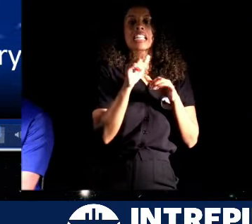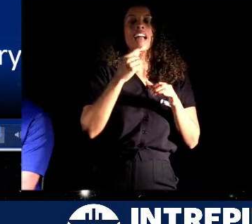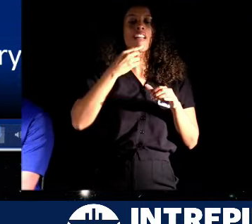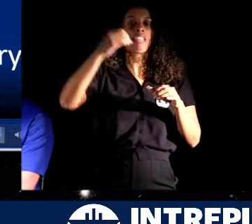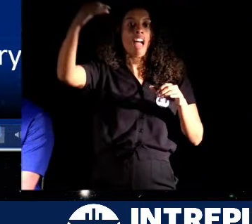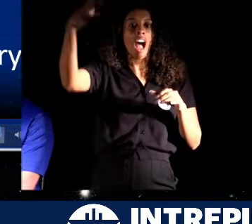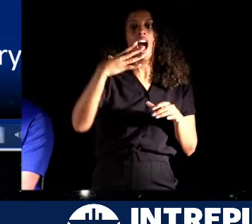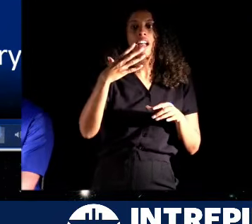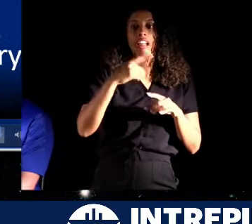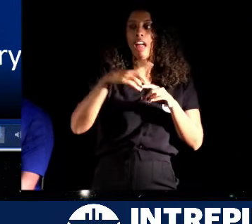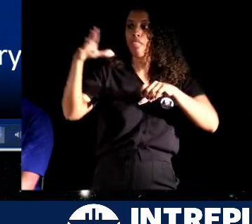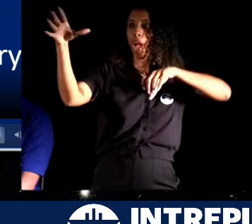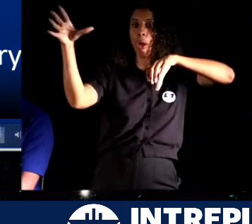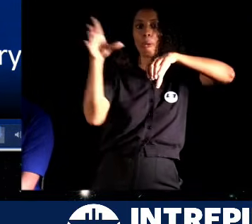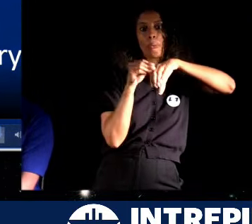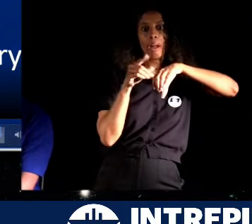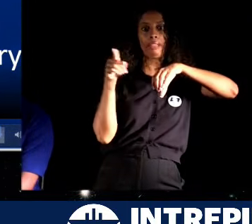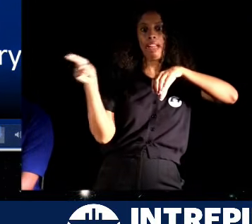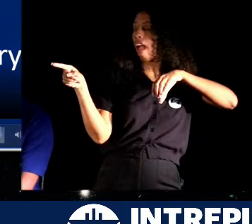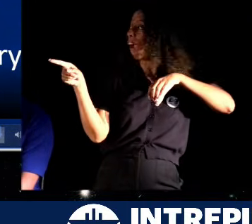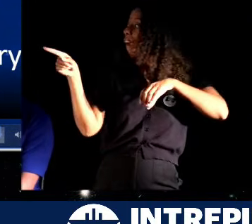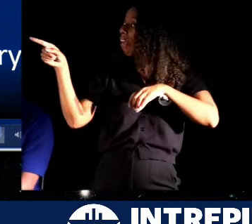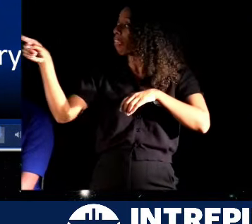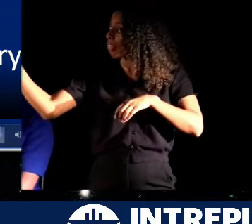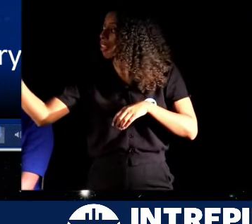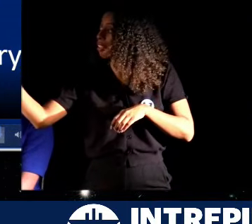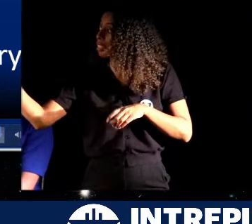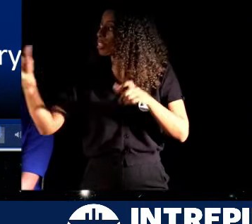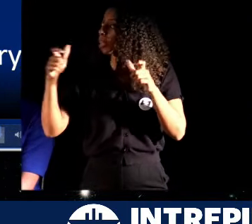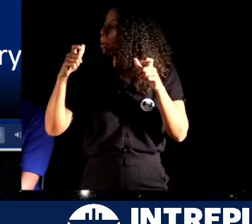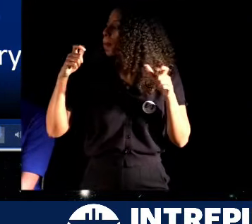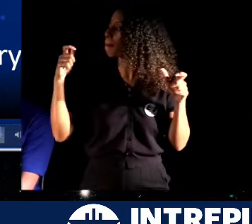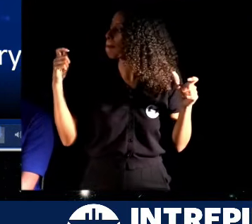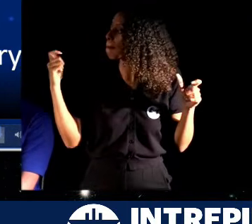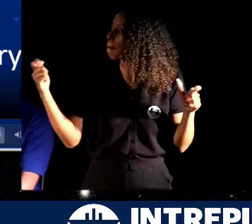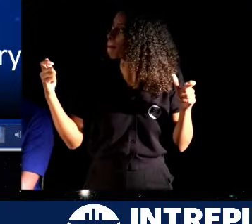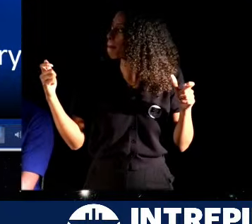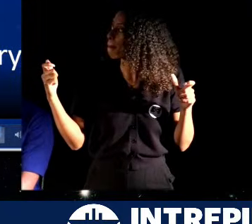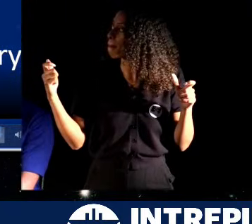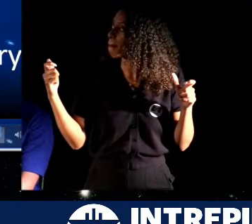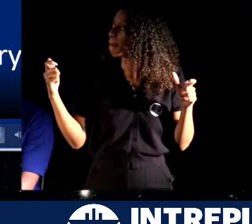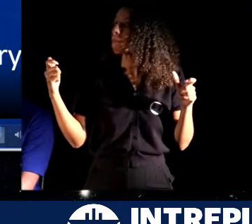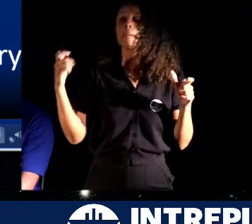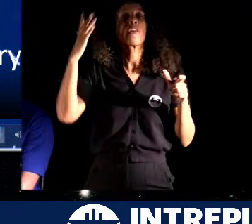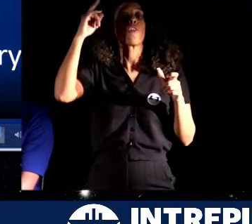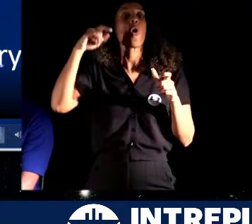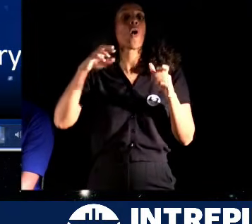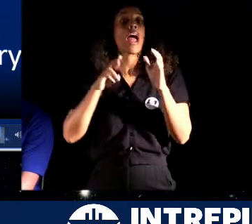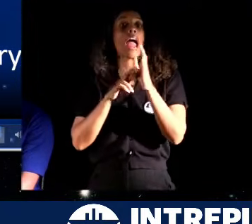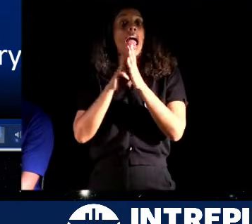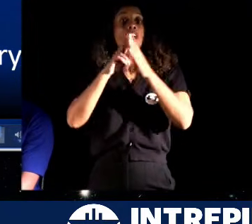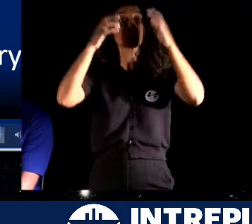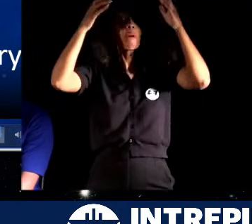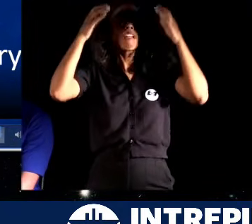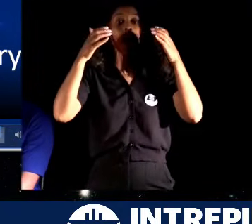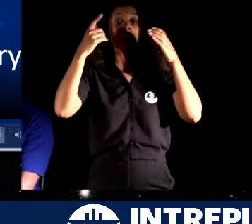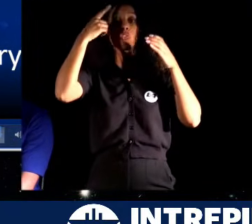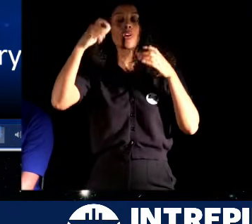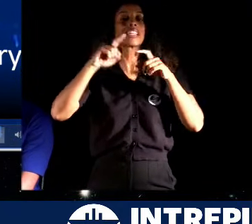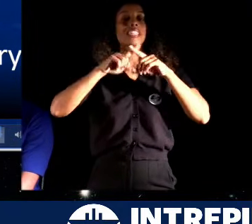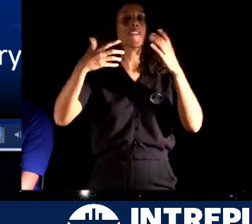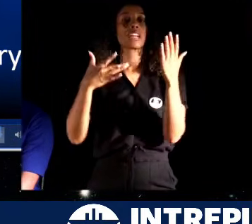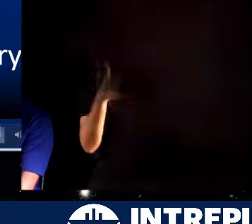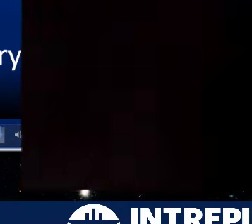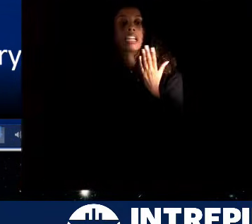leave a track there. And this is actually what is the big hazard for astronauts, for technologies out there. This is